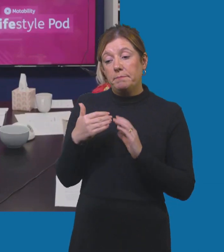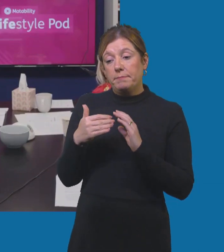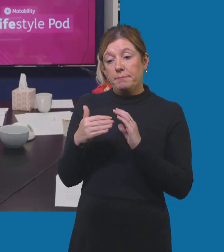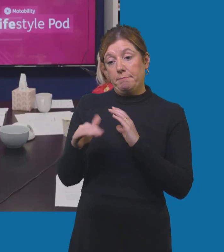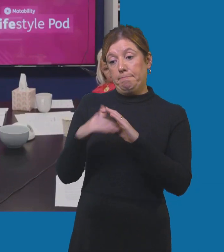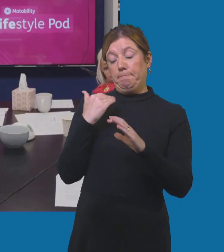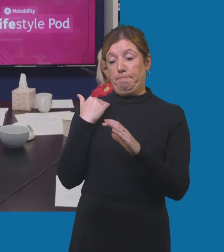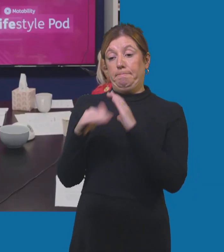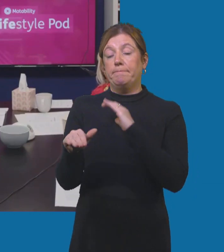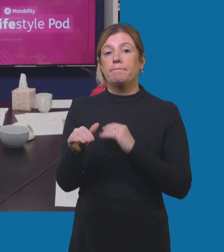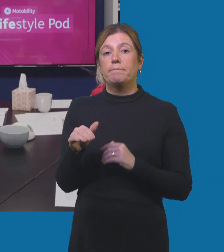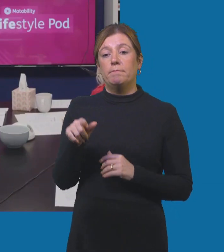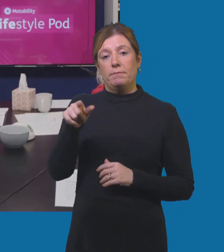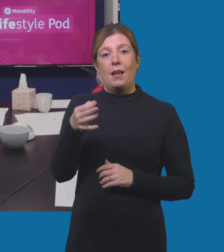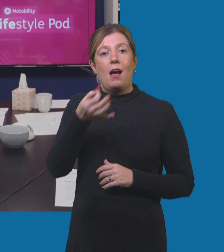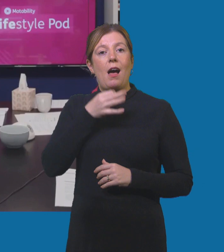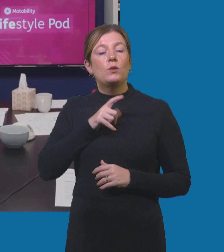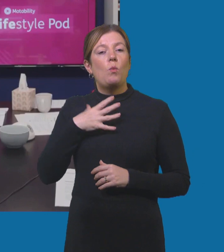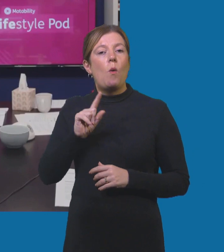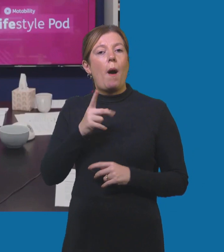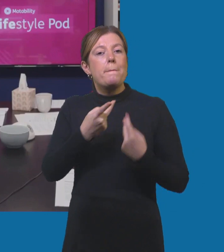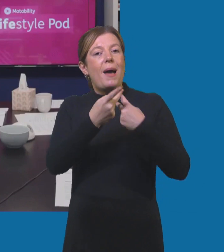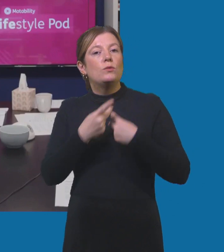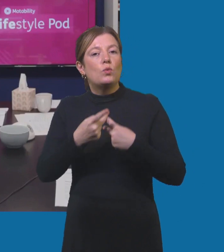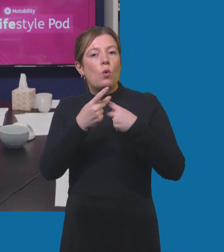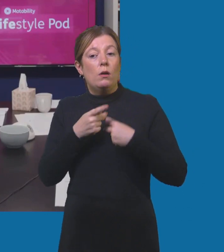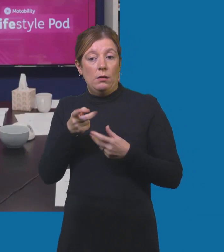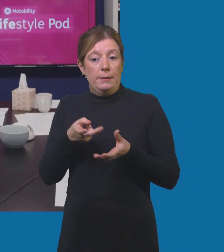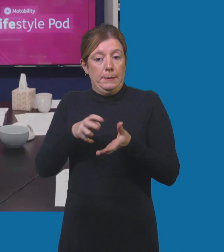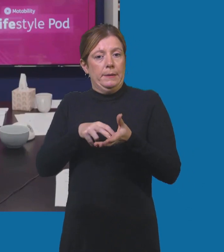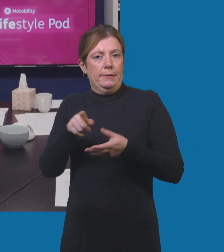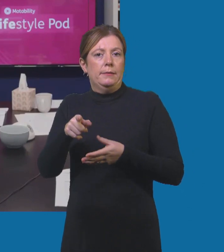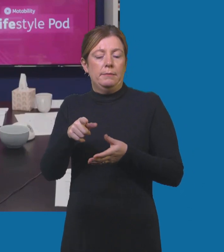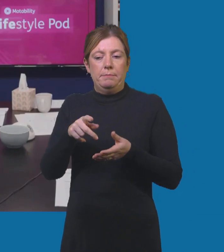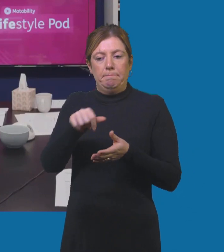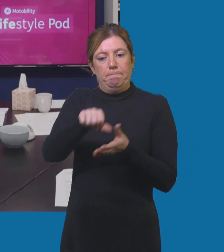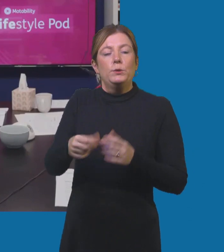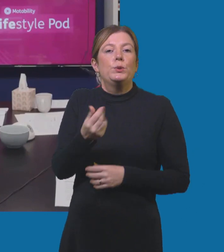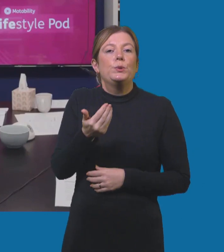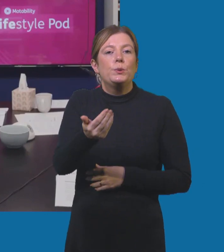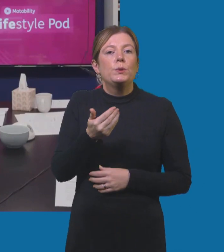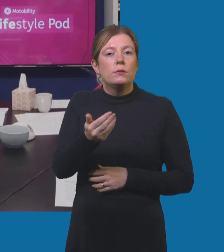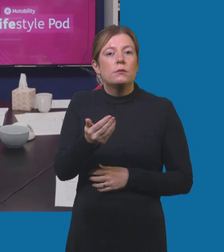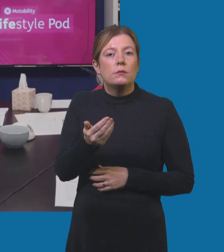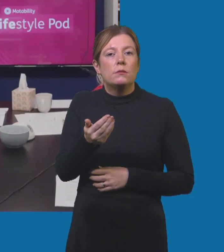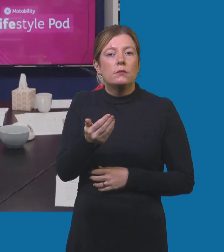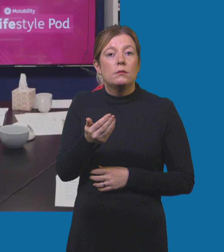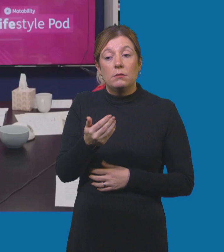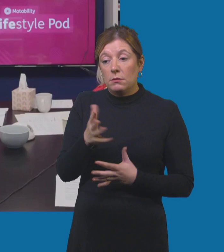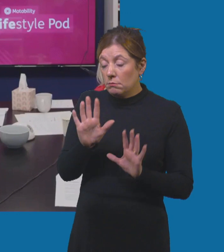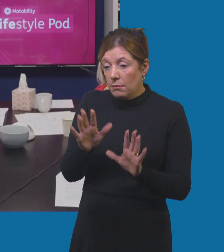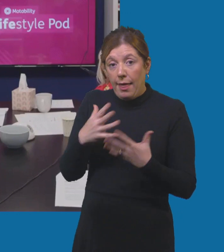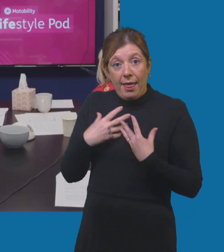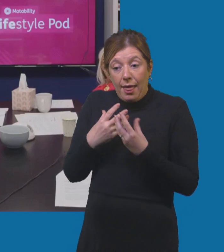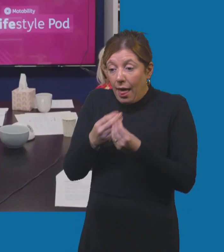and say, he asked me if I could mentor him. His amputation is booked in. Could I mentor him through the process? And listen, wow. I will help you where